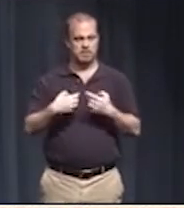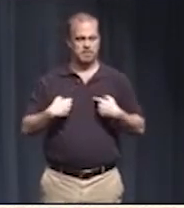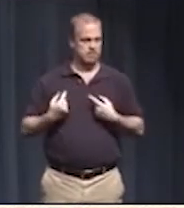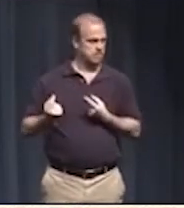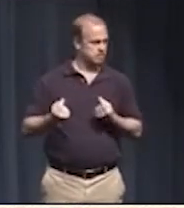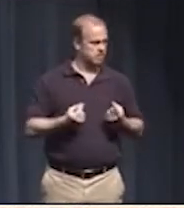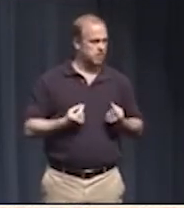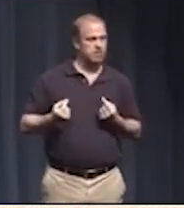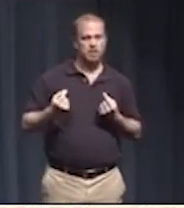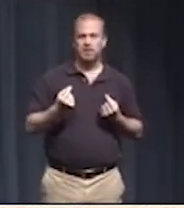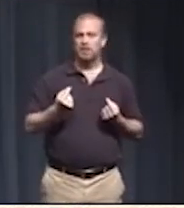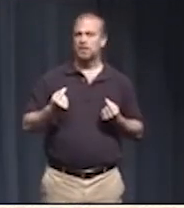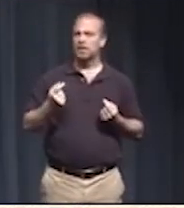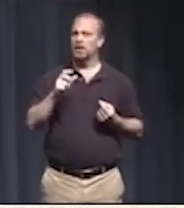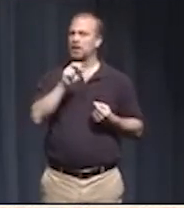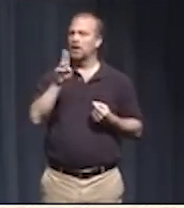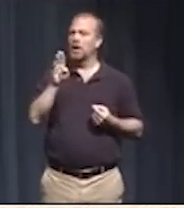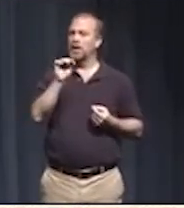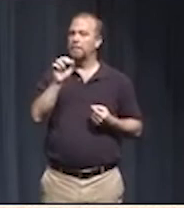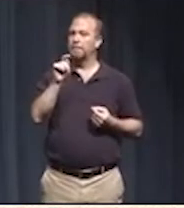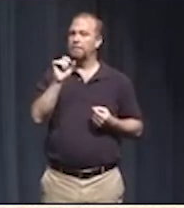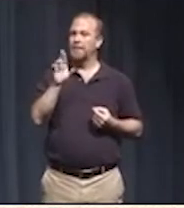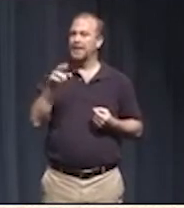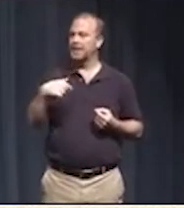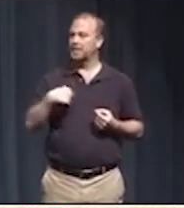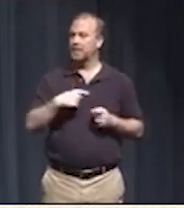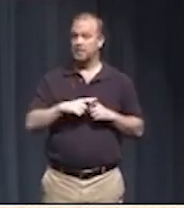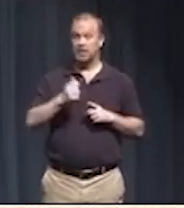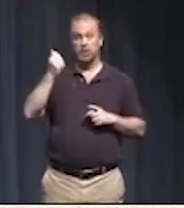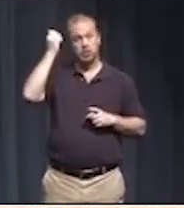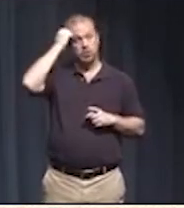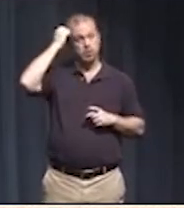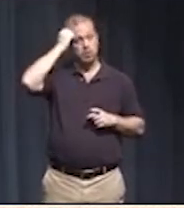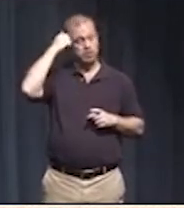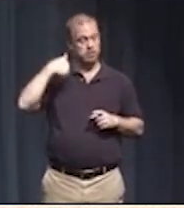for a cub master? And me being stupid